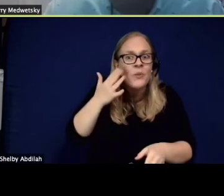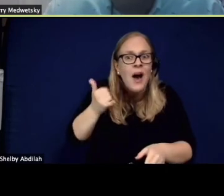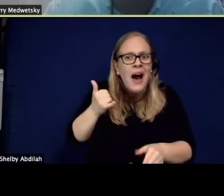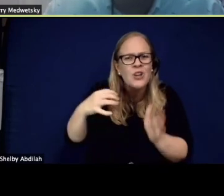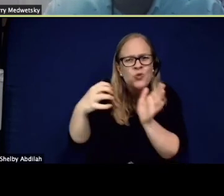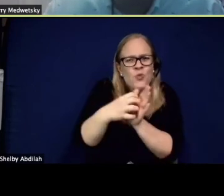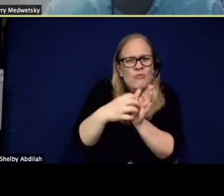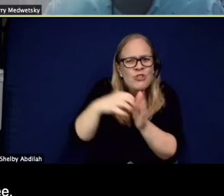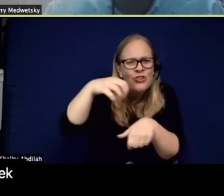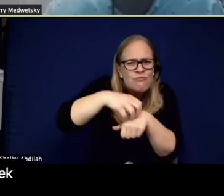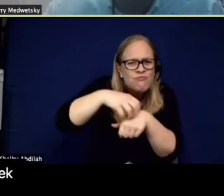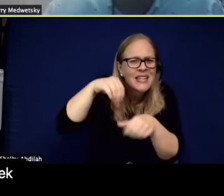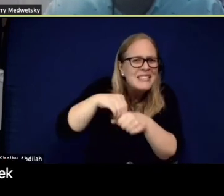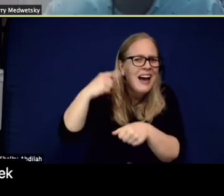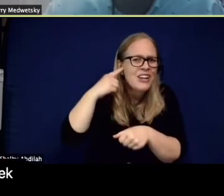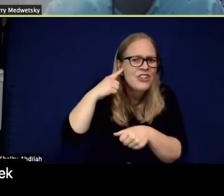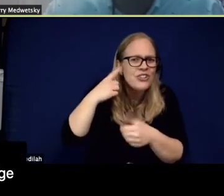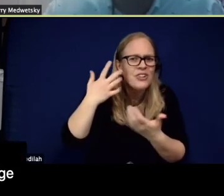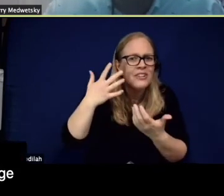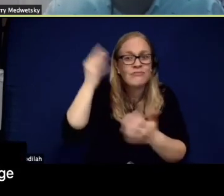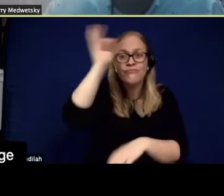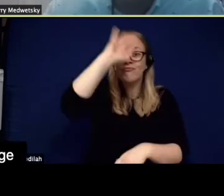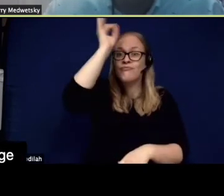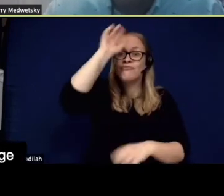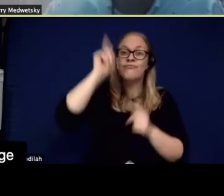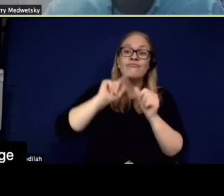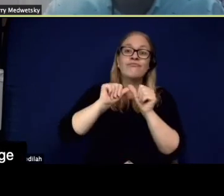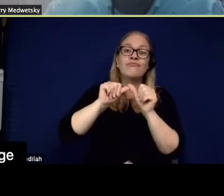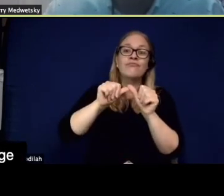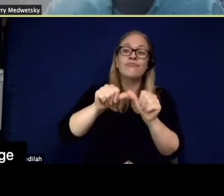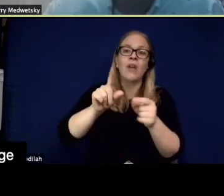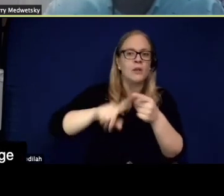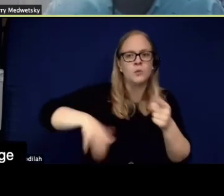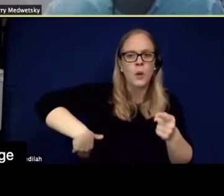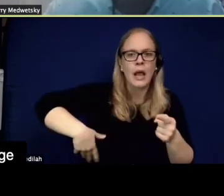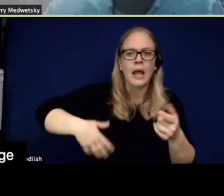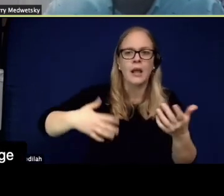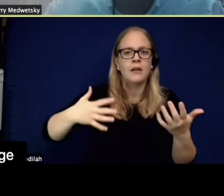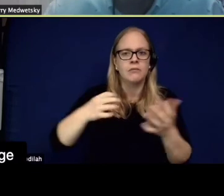They don't seek treatment until very late when they're starting to have other issues.